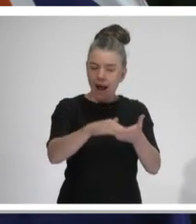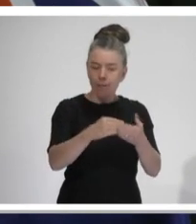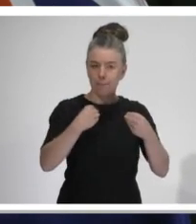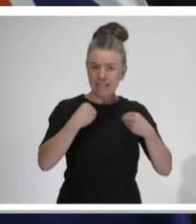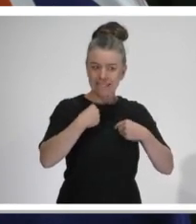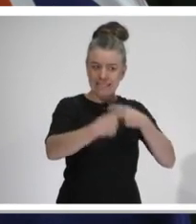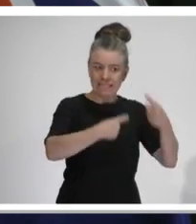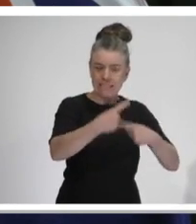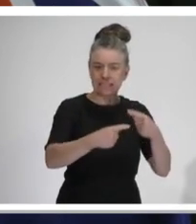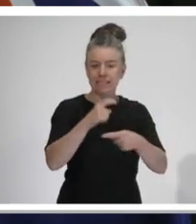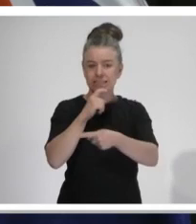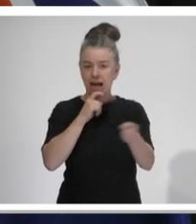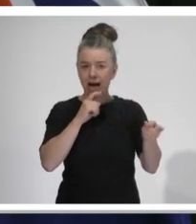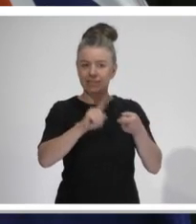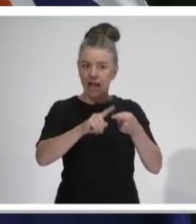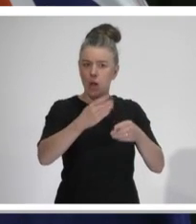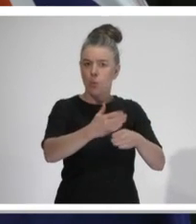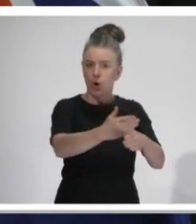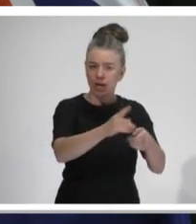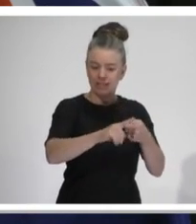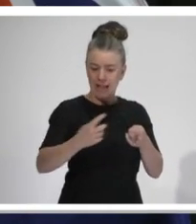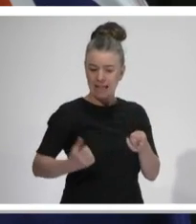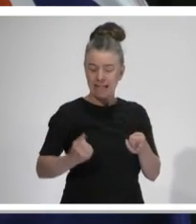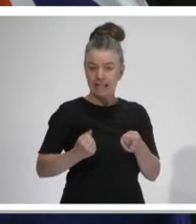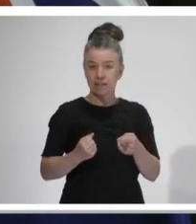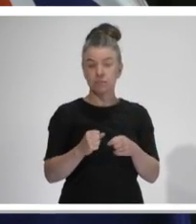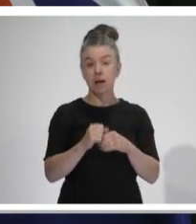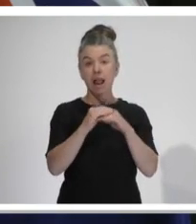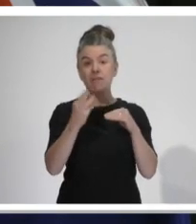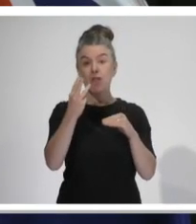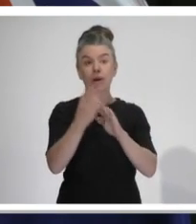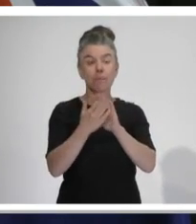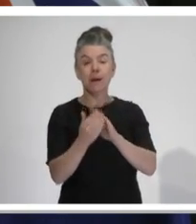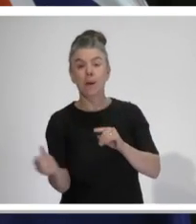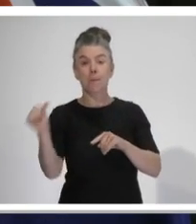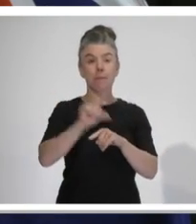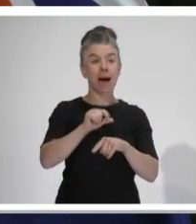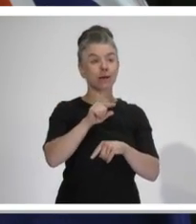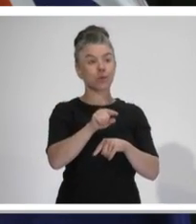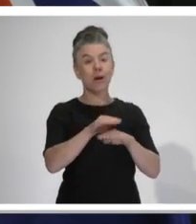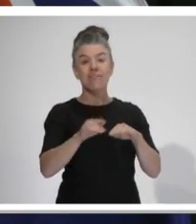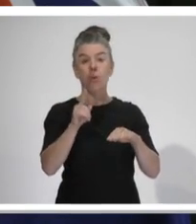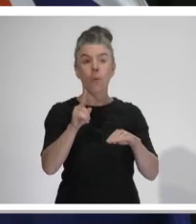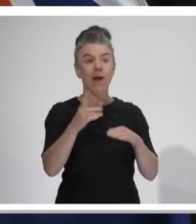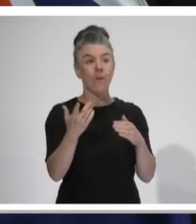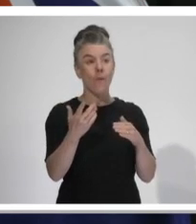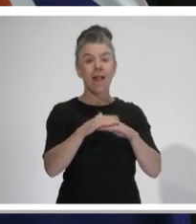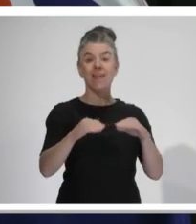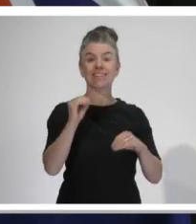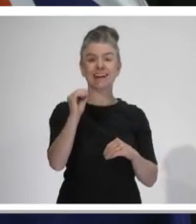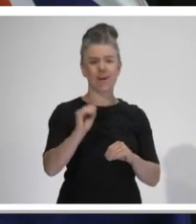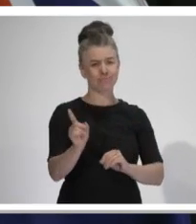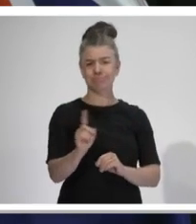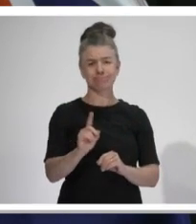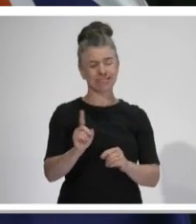jobs, but it is not a return to pre-COVID days. We are some time away from that. As we work through